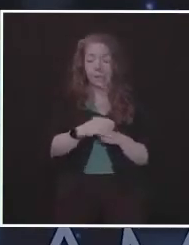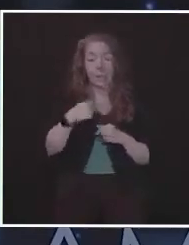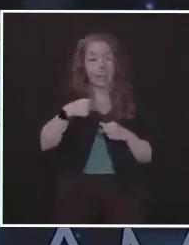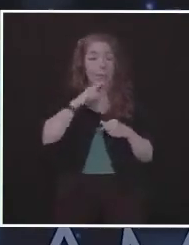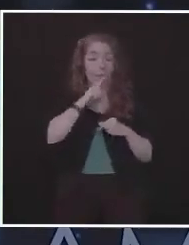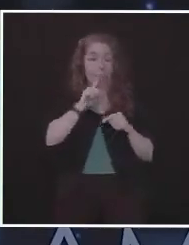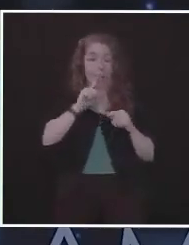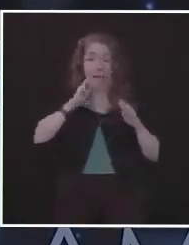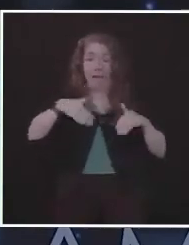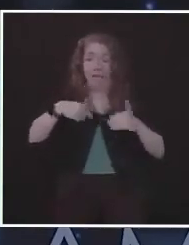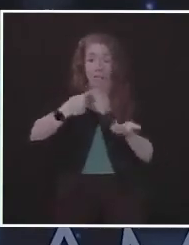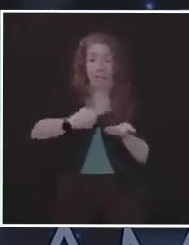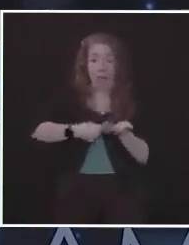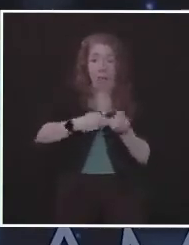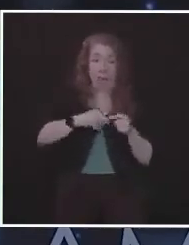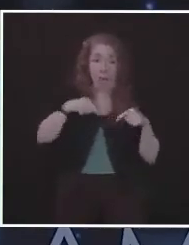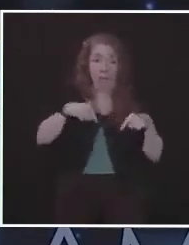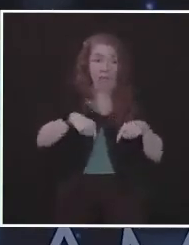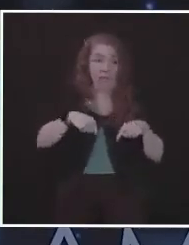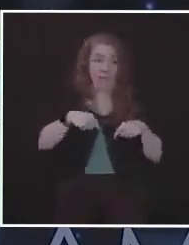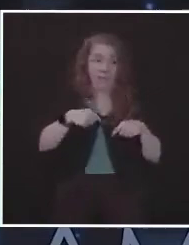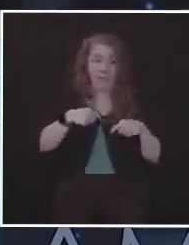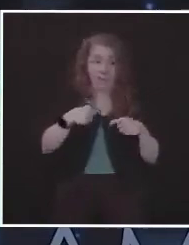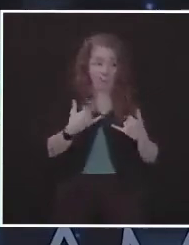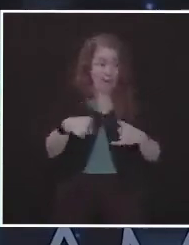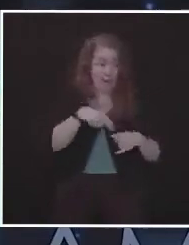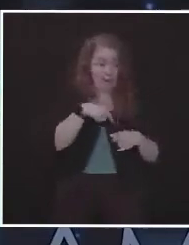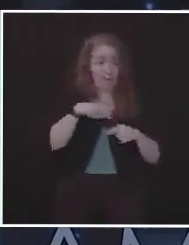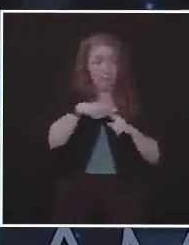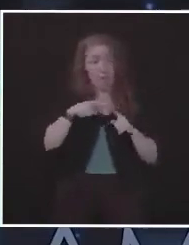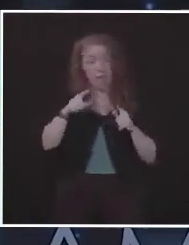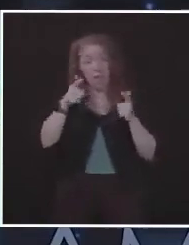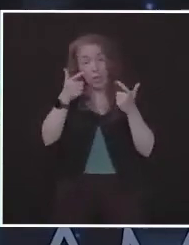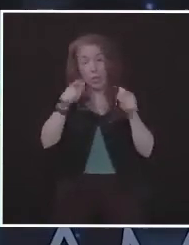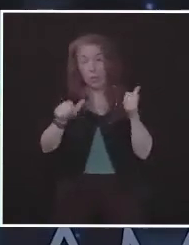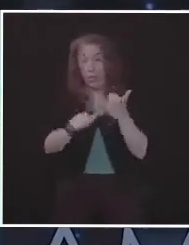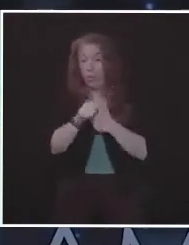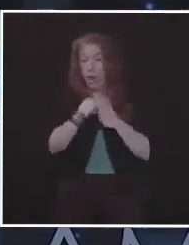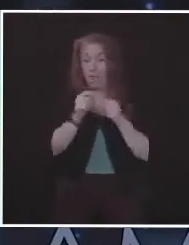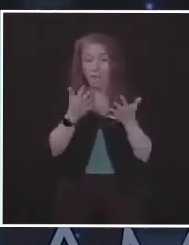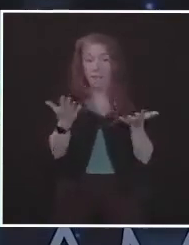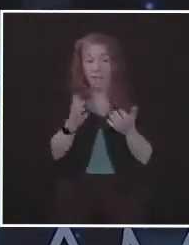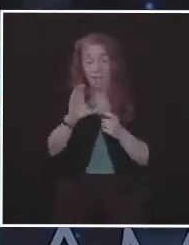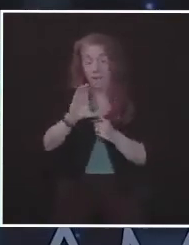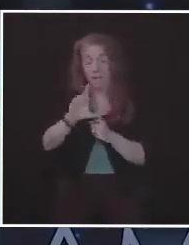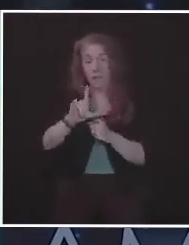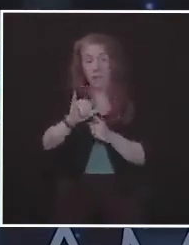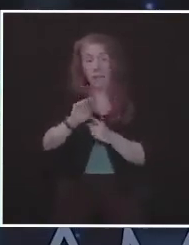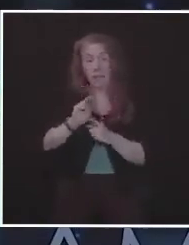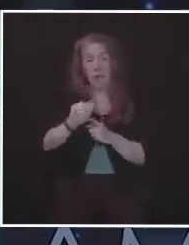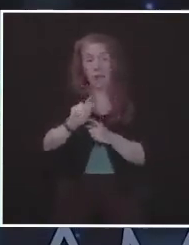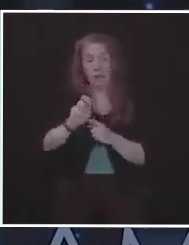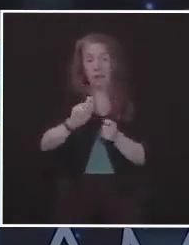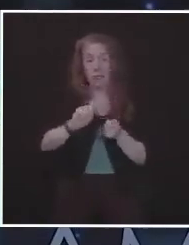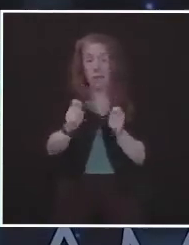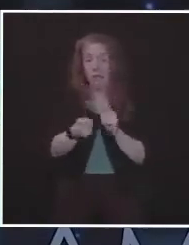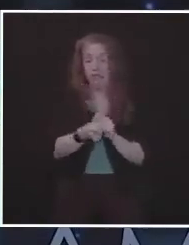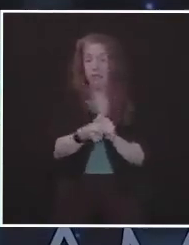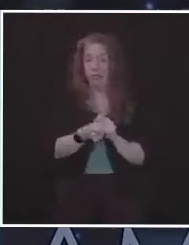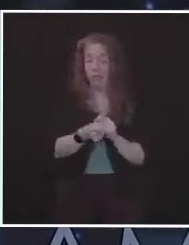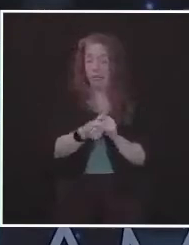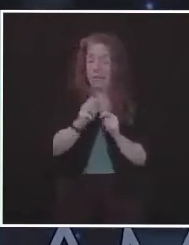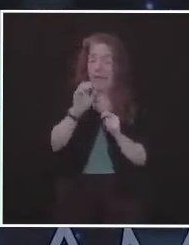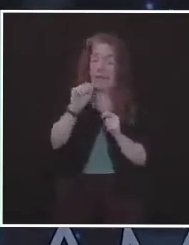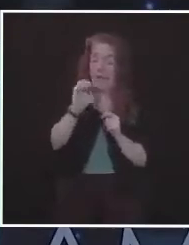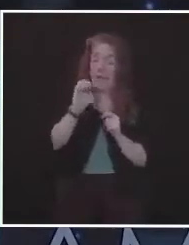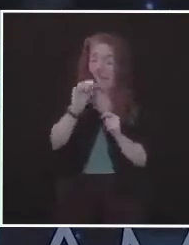massive existential threat that climate change offers us and the critical role that aeronautics is going to play in